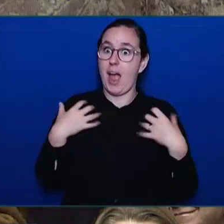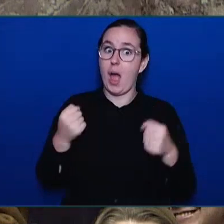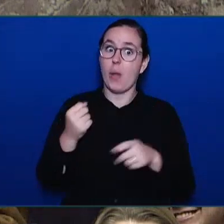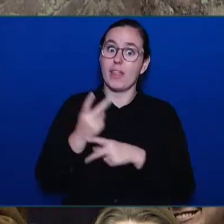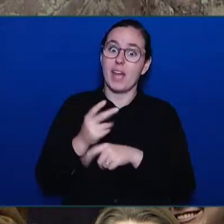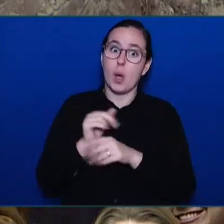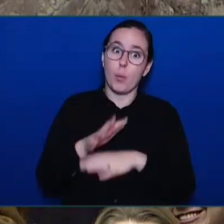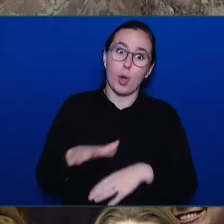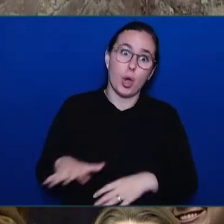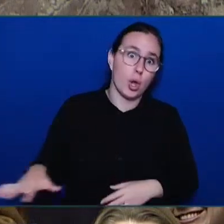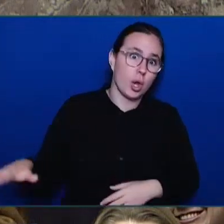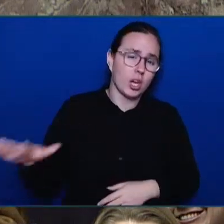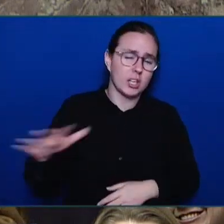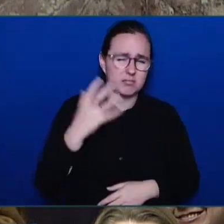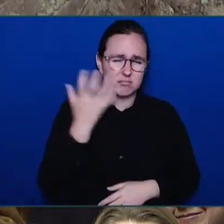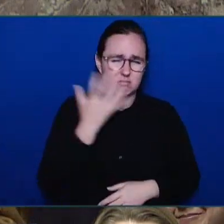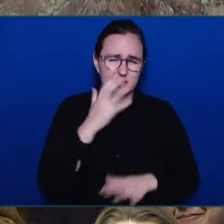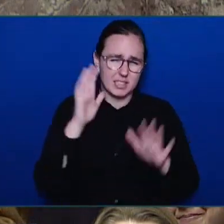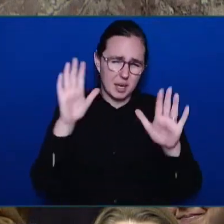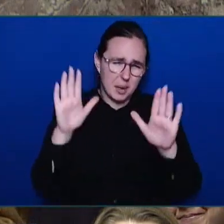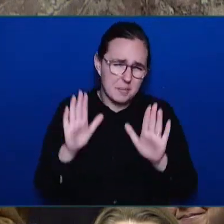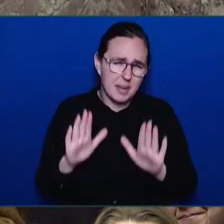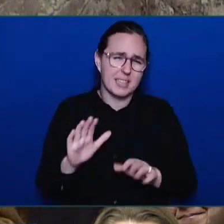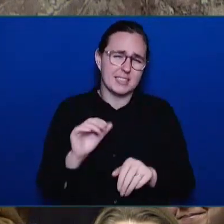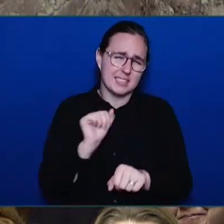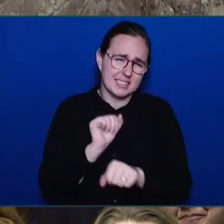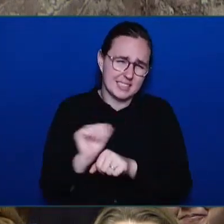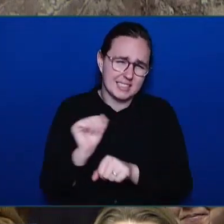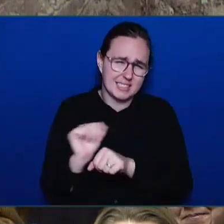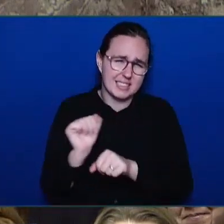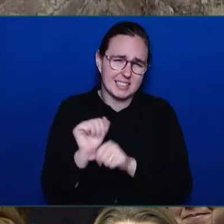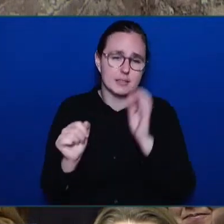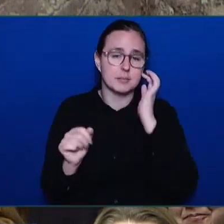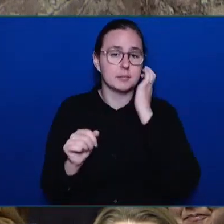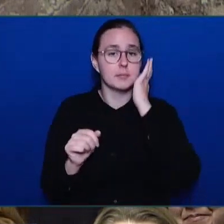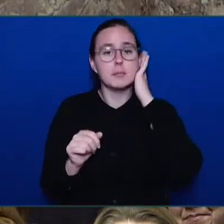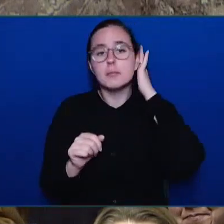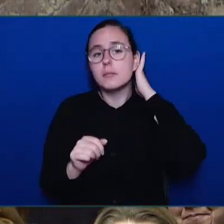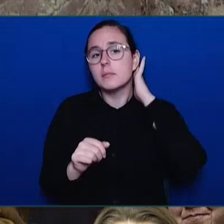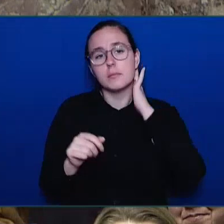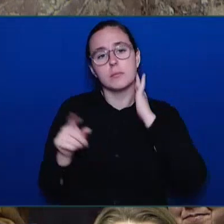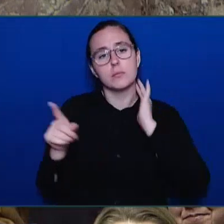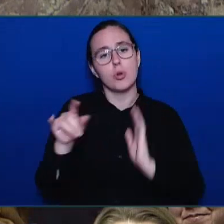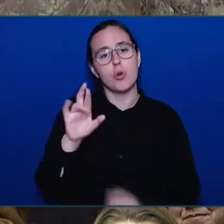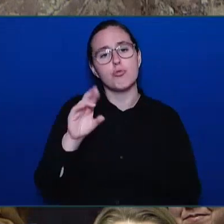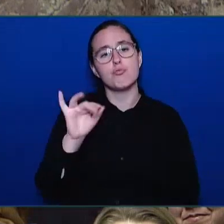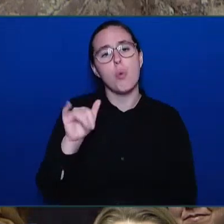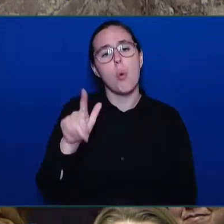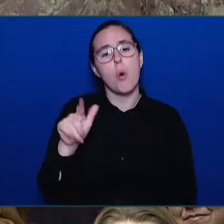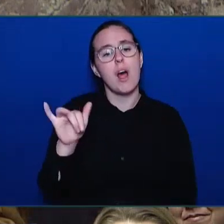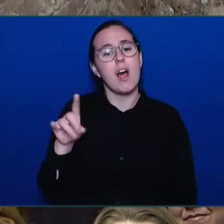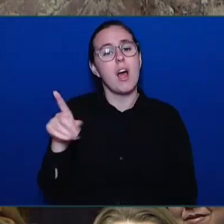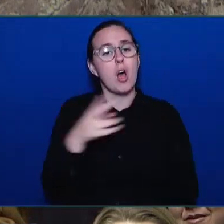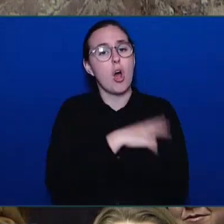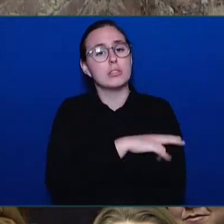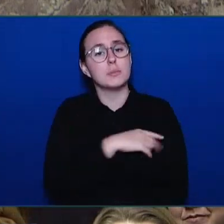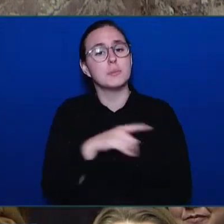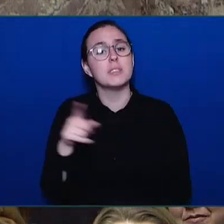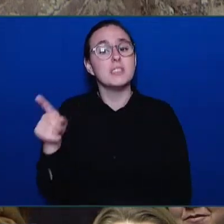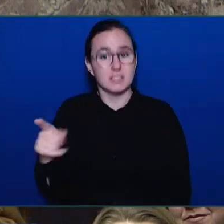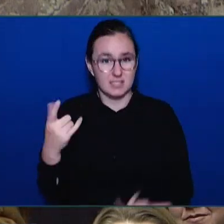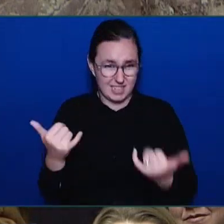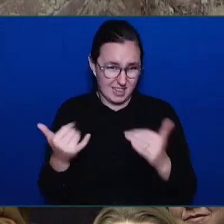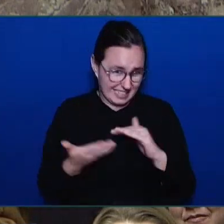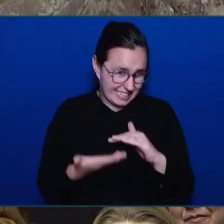today. The member refers to Clearwater, a problem that we all work very hard to resolve. He talks about closures. There haven't been any closures since Labor